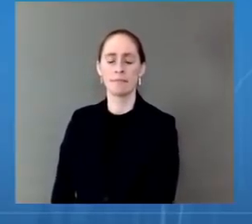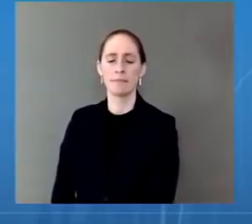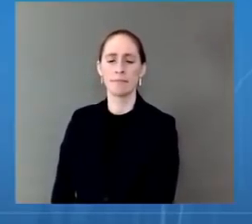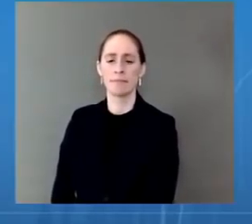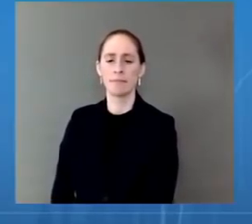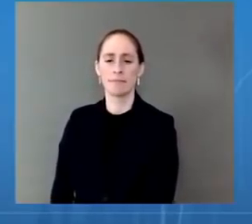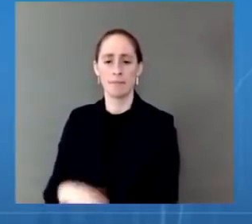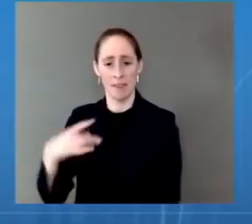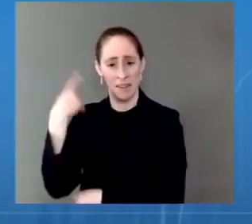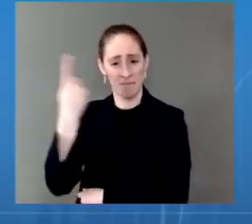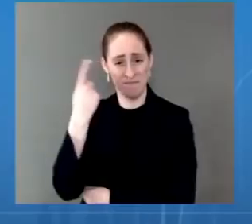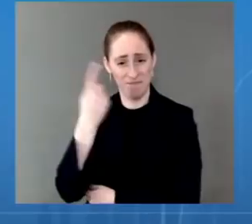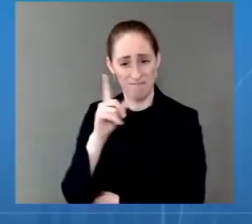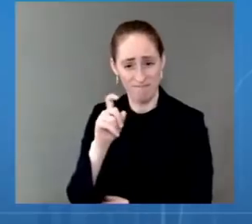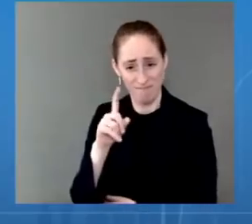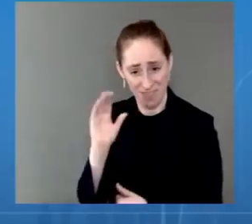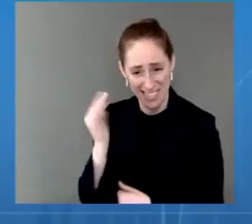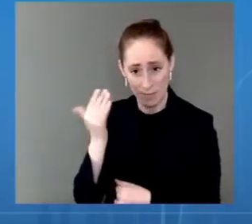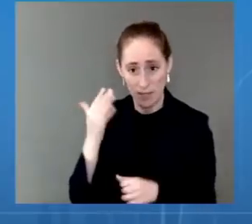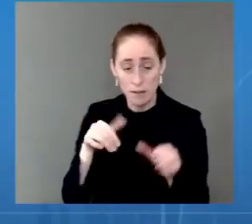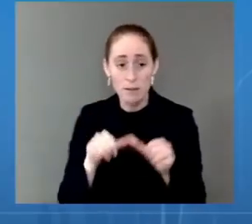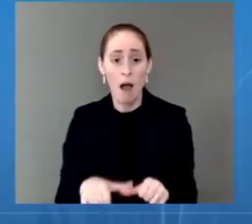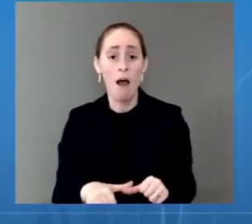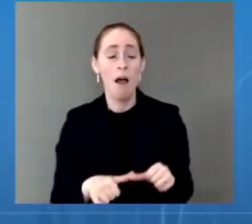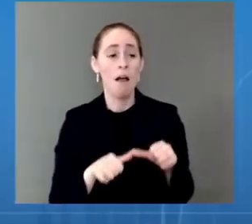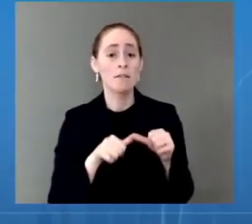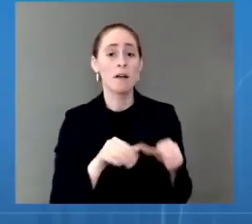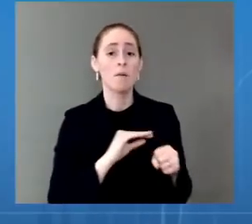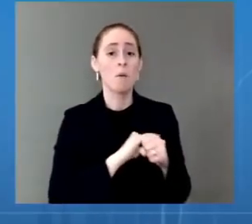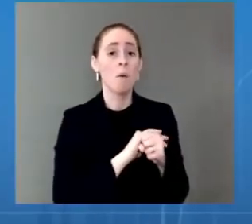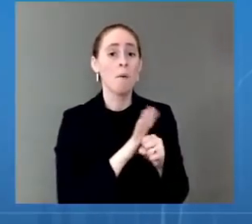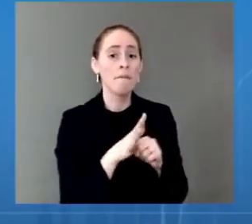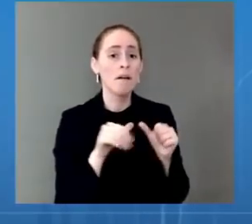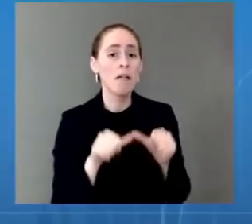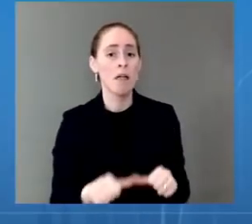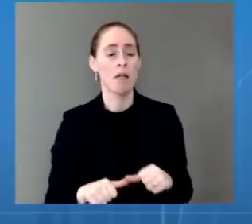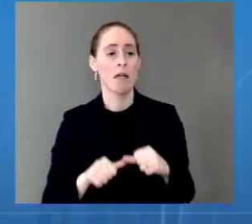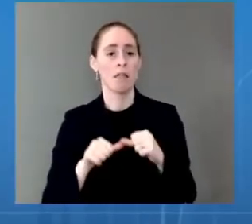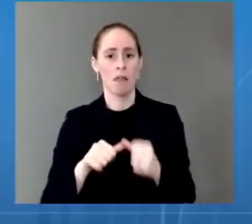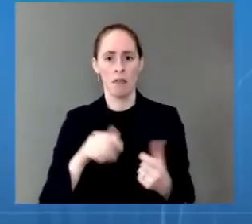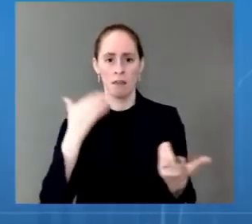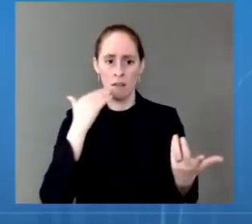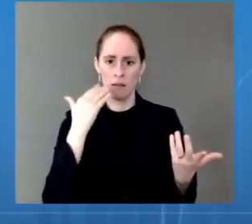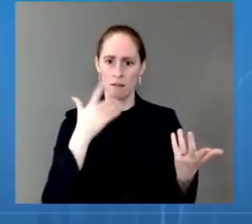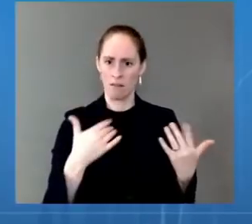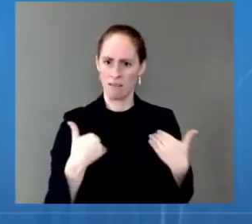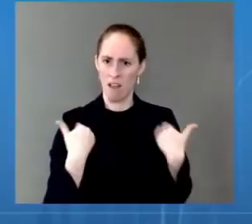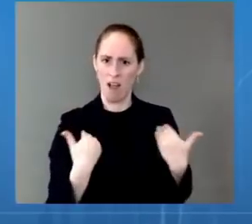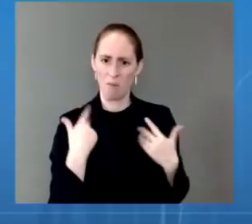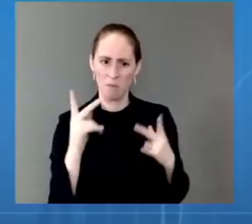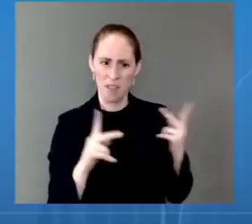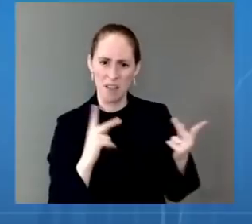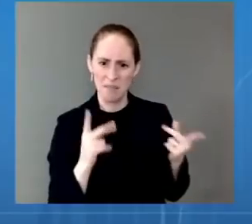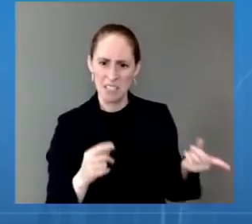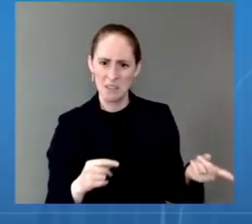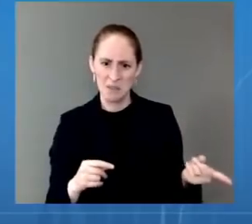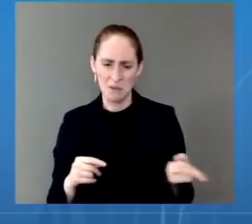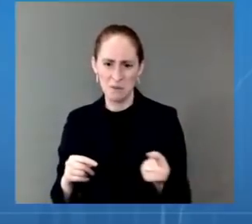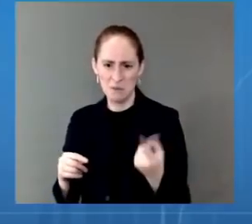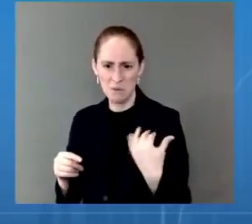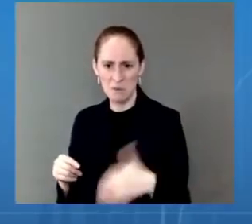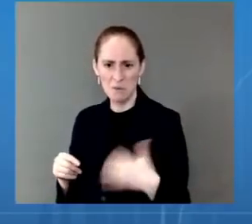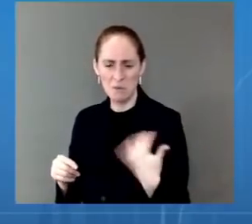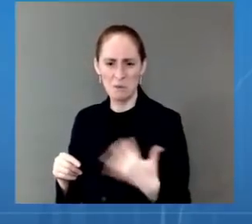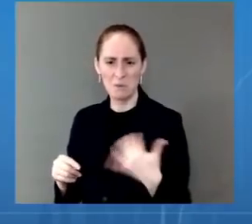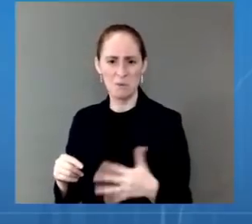going as they get older? Dr. Walensky and then Dr. Murthy. Yeah, thank you for that question, Cheyenne.